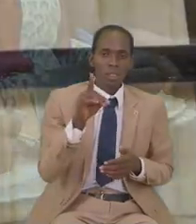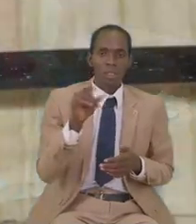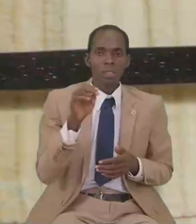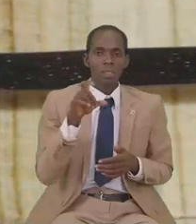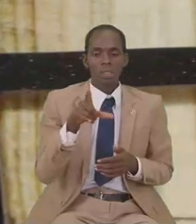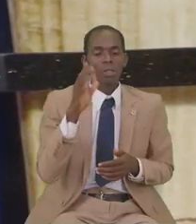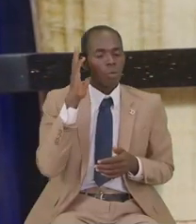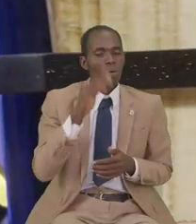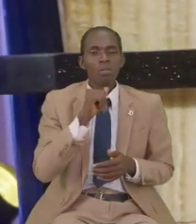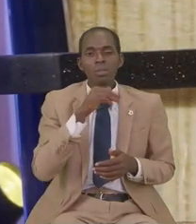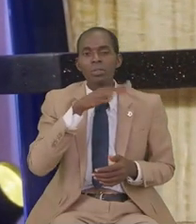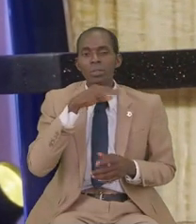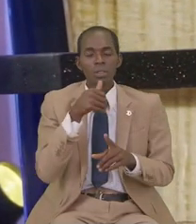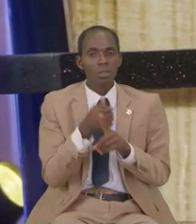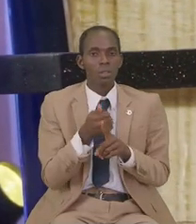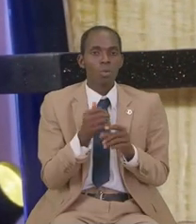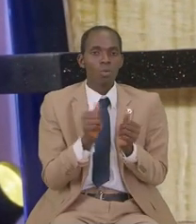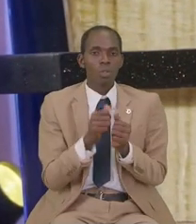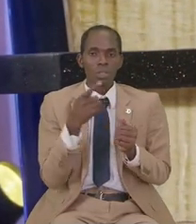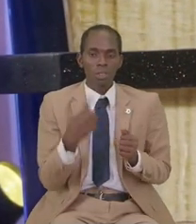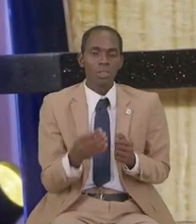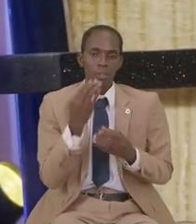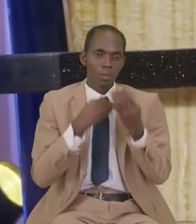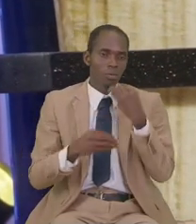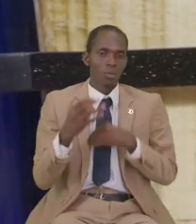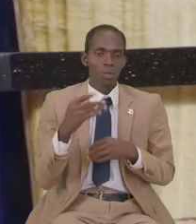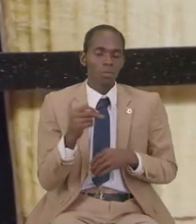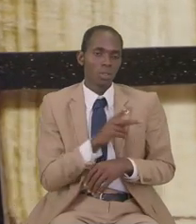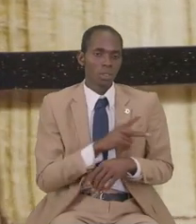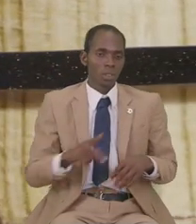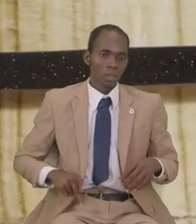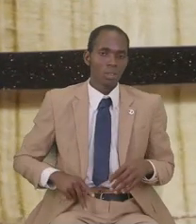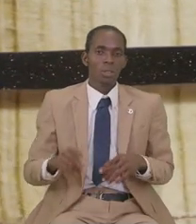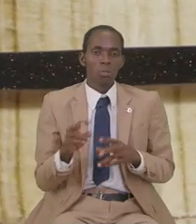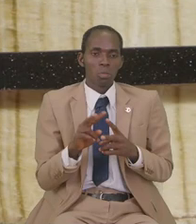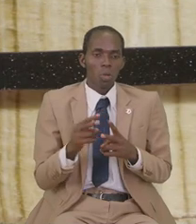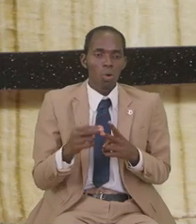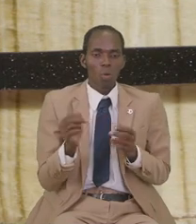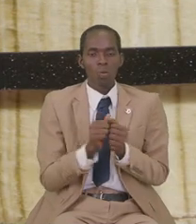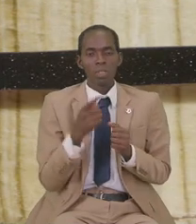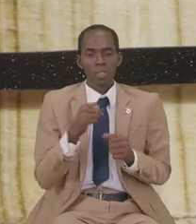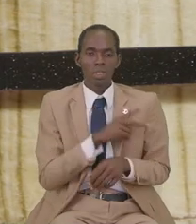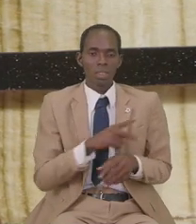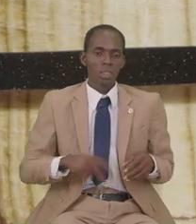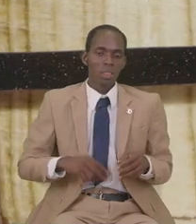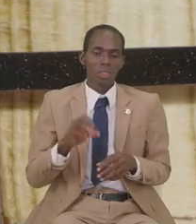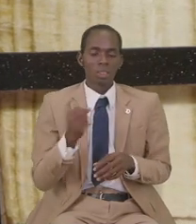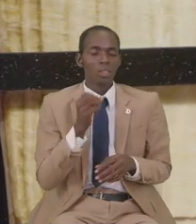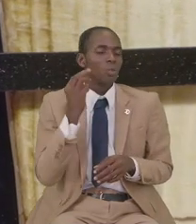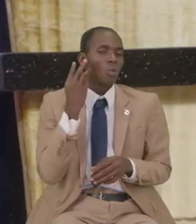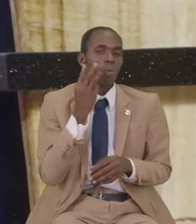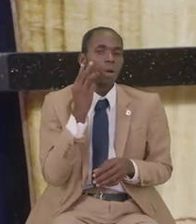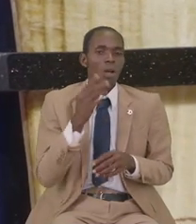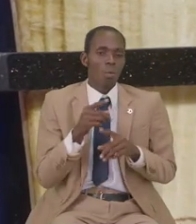the portion of the king's meat, neither with the wine which he drank. And so he requested